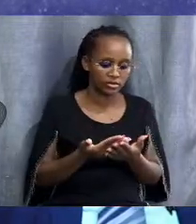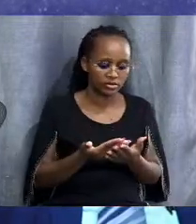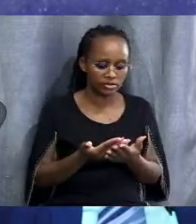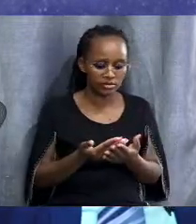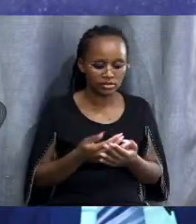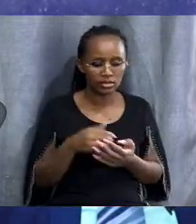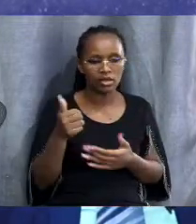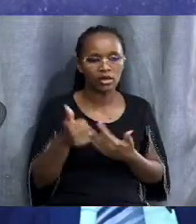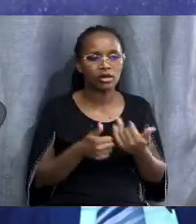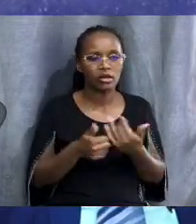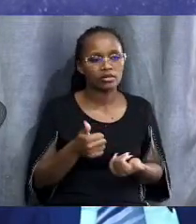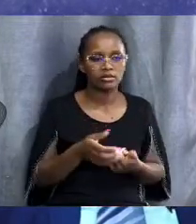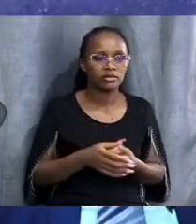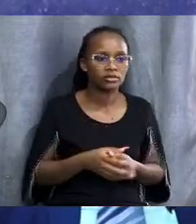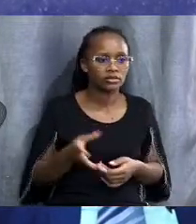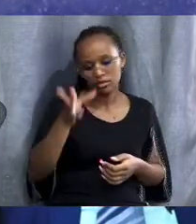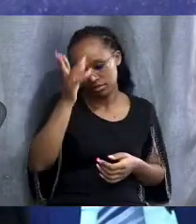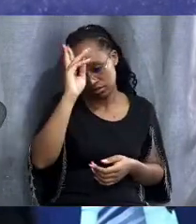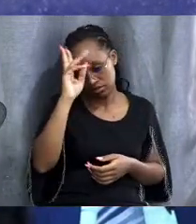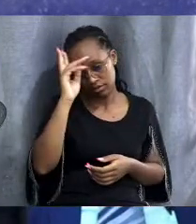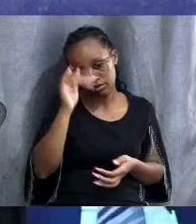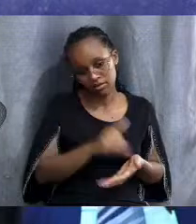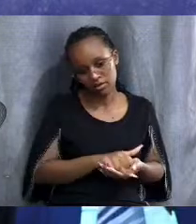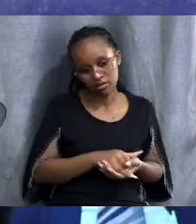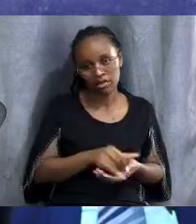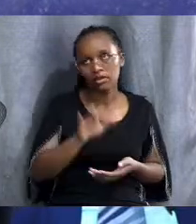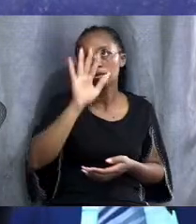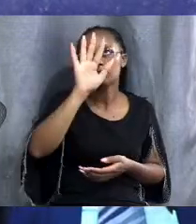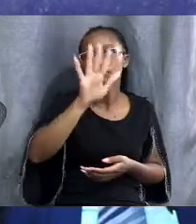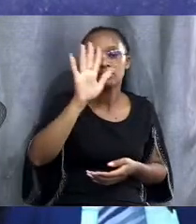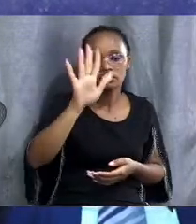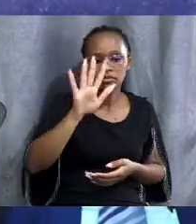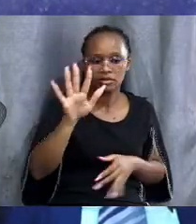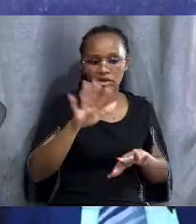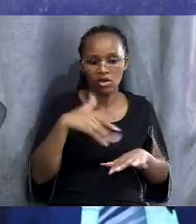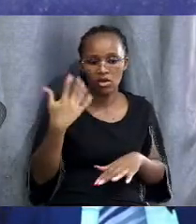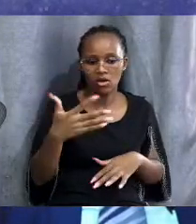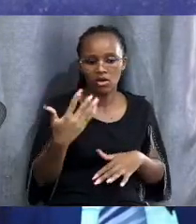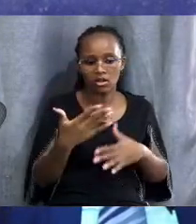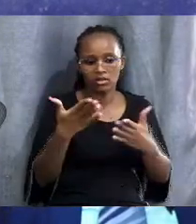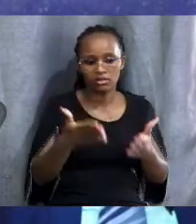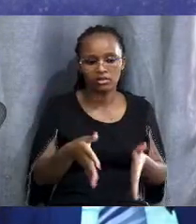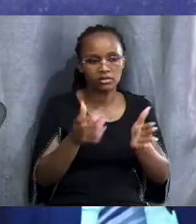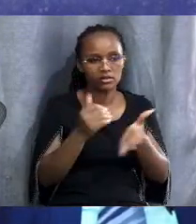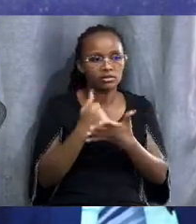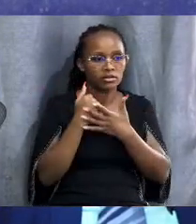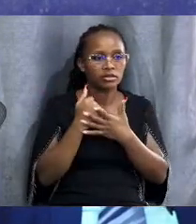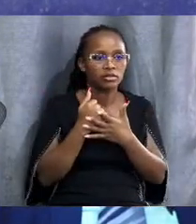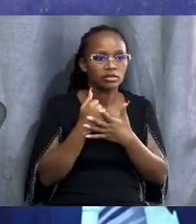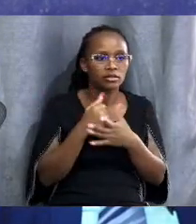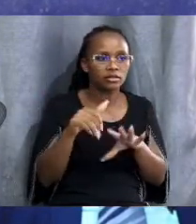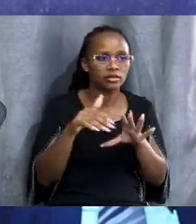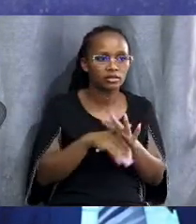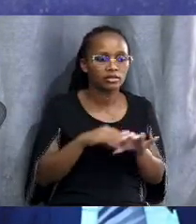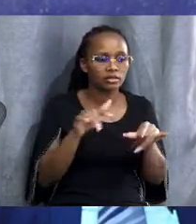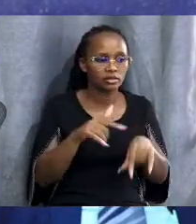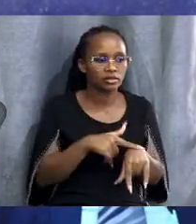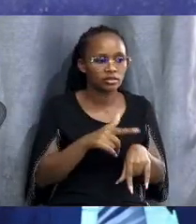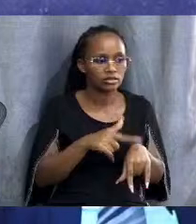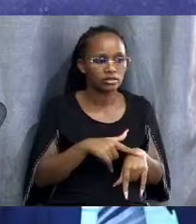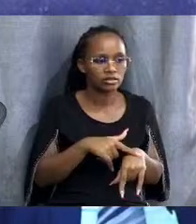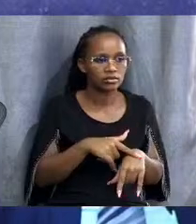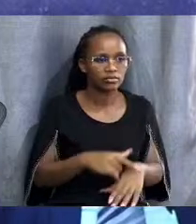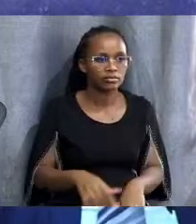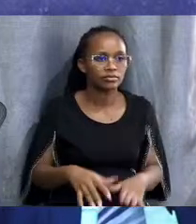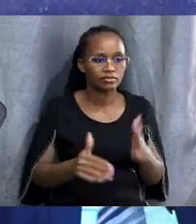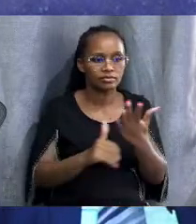everything else, remember, he is the ever-present help. in such a time like